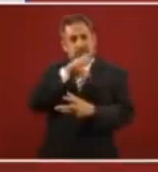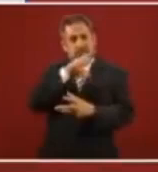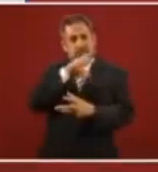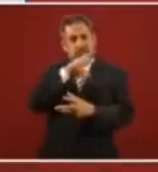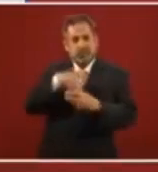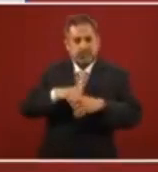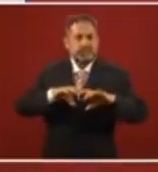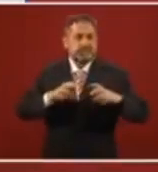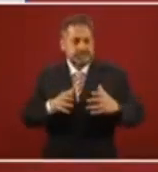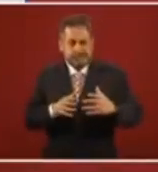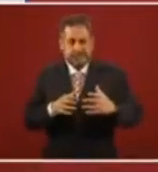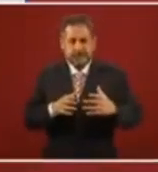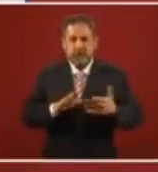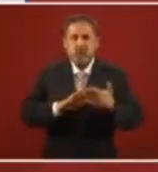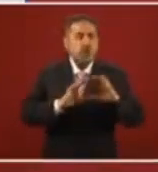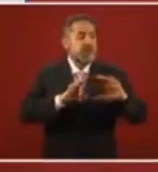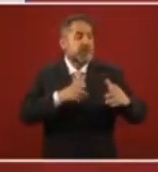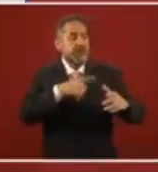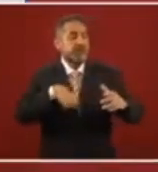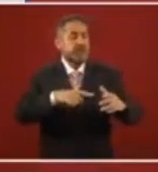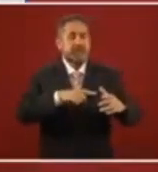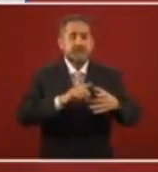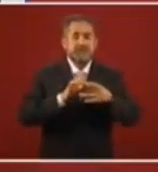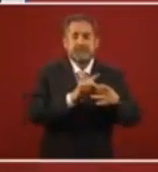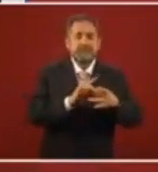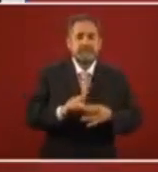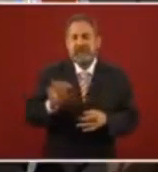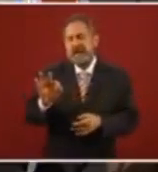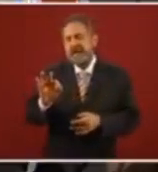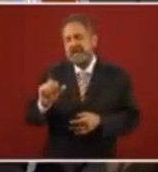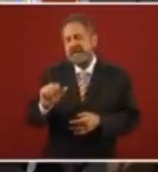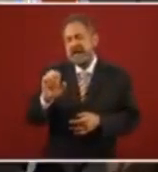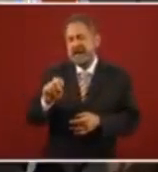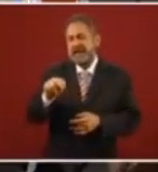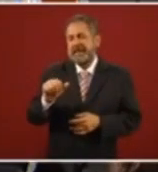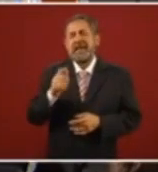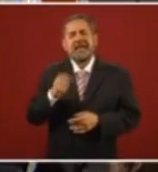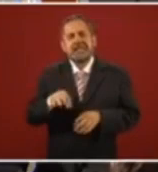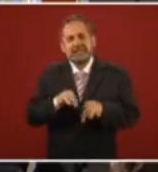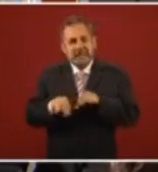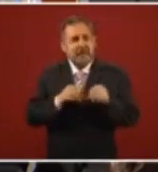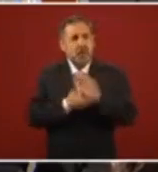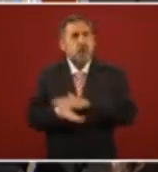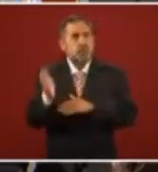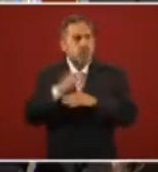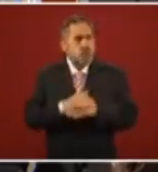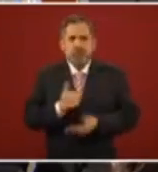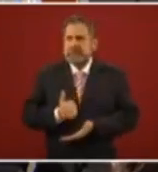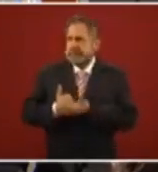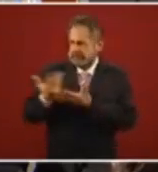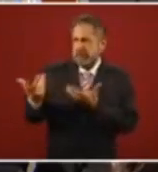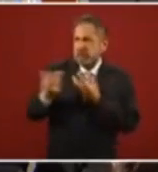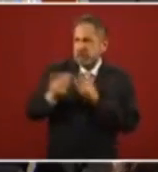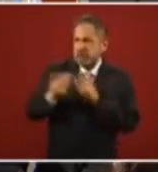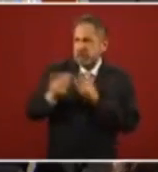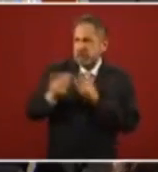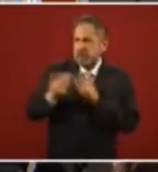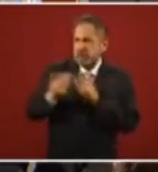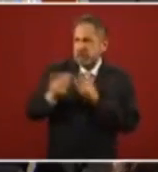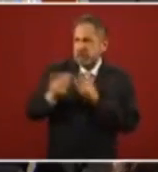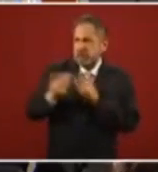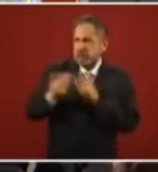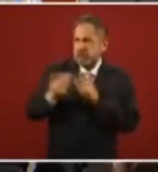of the past. ...a través de lo que ellos llaman las faenas, que a través de las cuales construyen y rehabilitan espacios públicos.